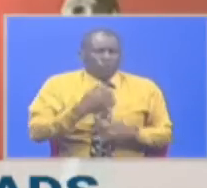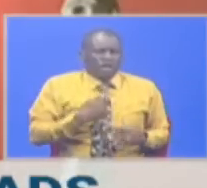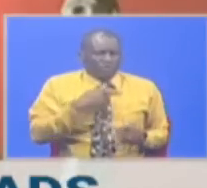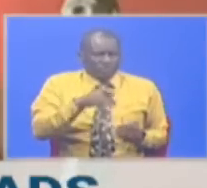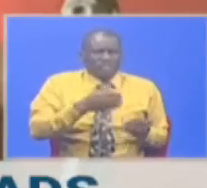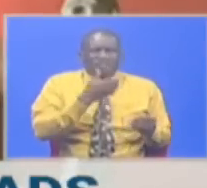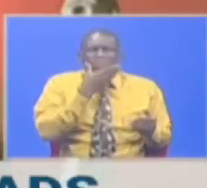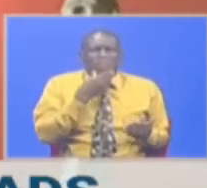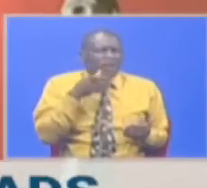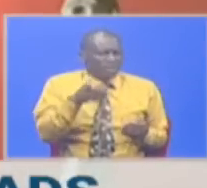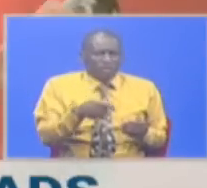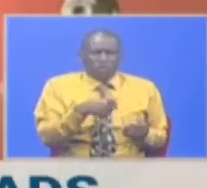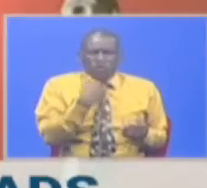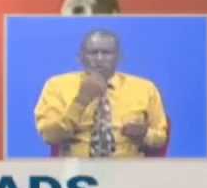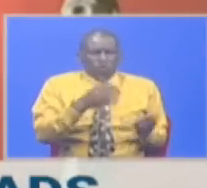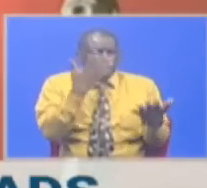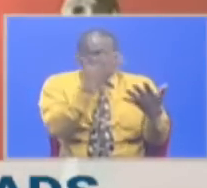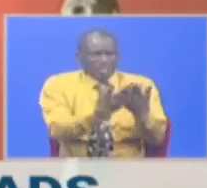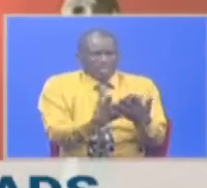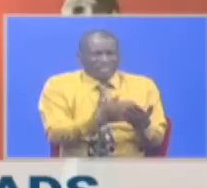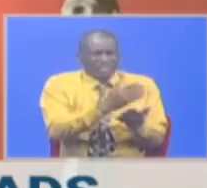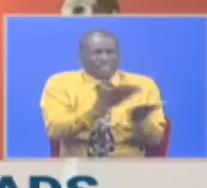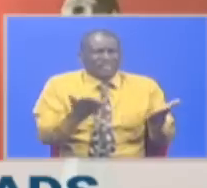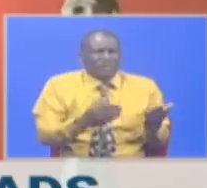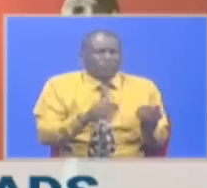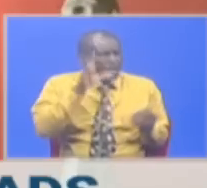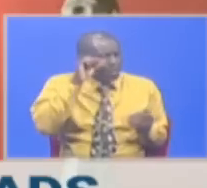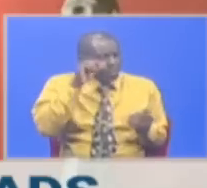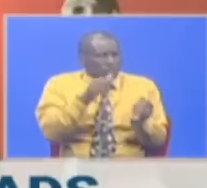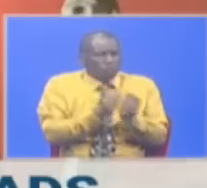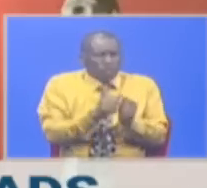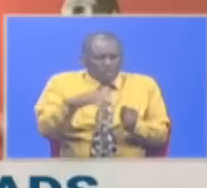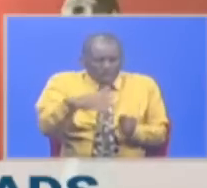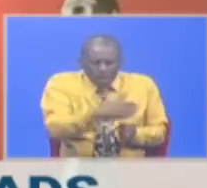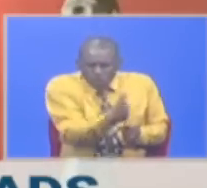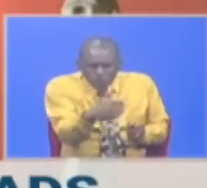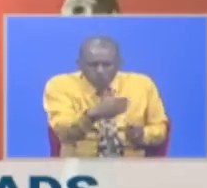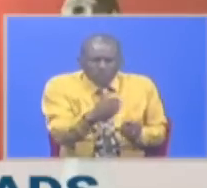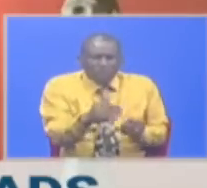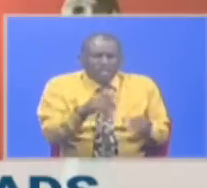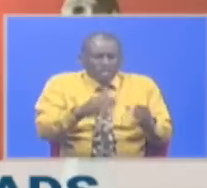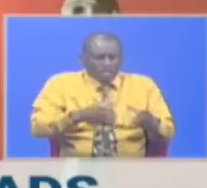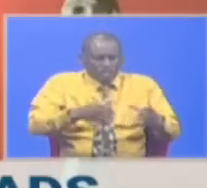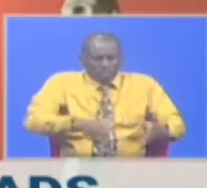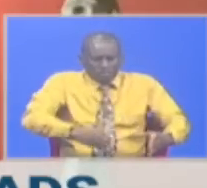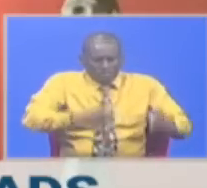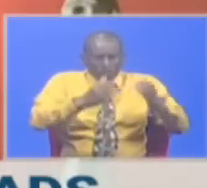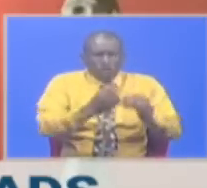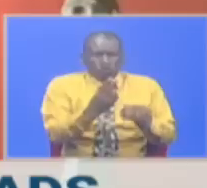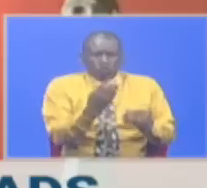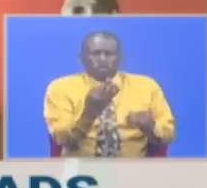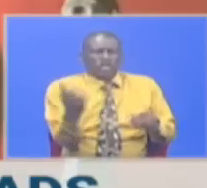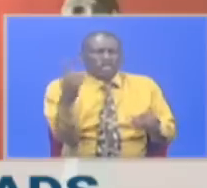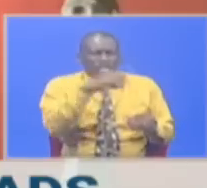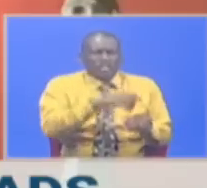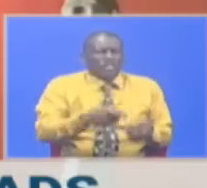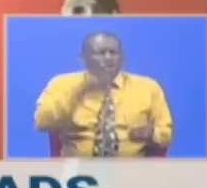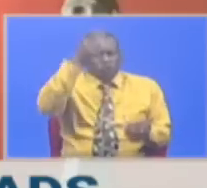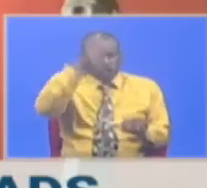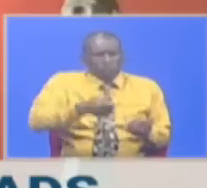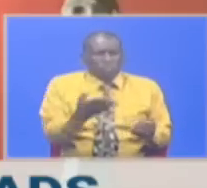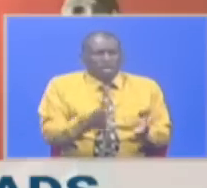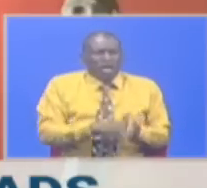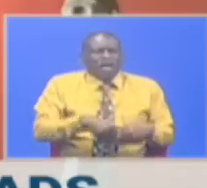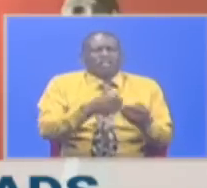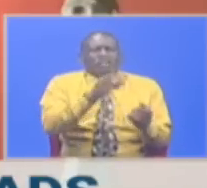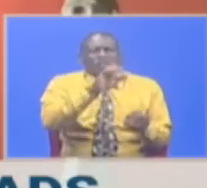gentleman who was arrested somewhere in the coast with a python in the bag. 2 days, 3 days later, he was already in court, convicted, given a fine of $1 million or a